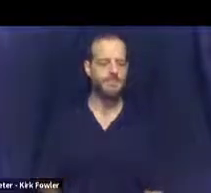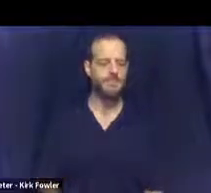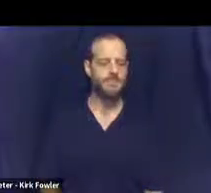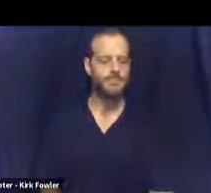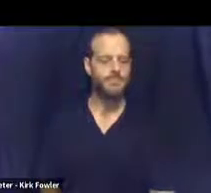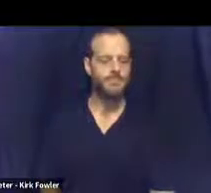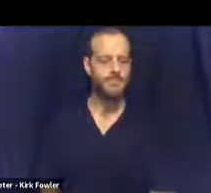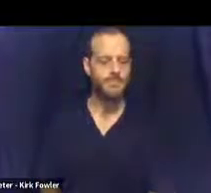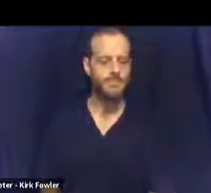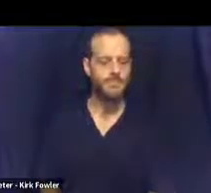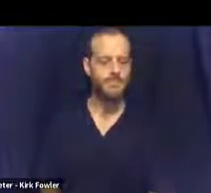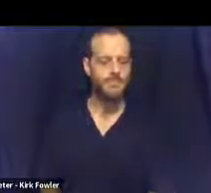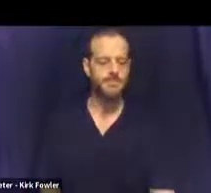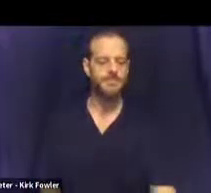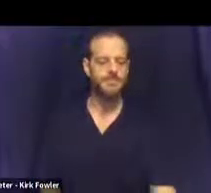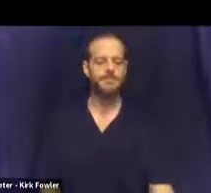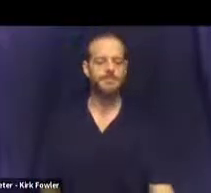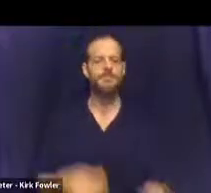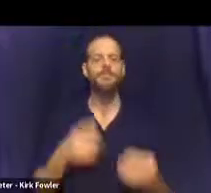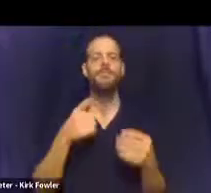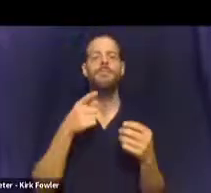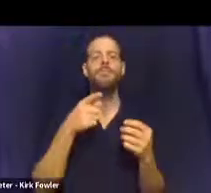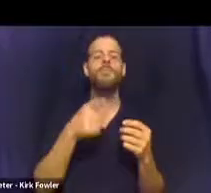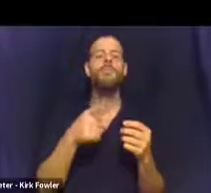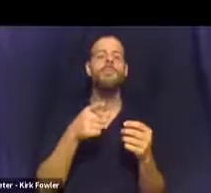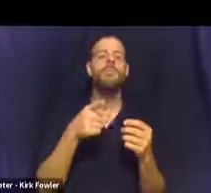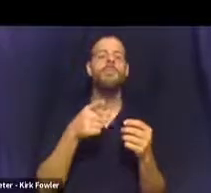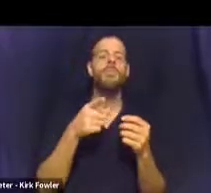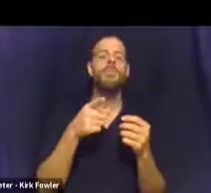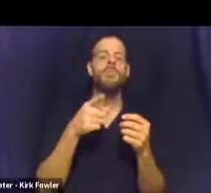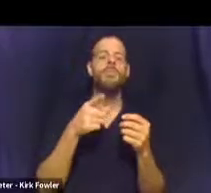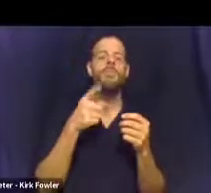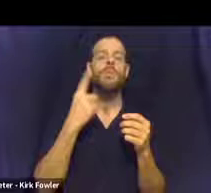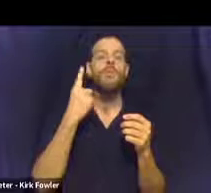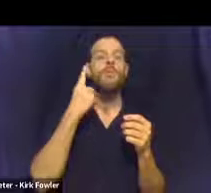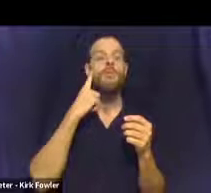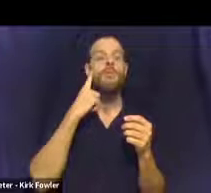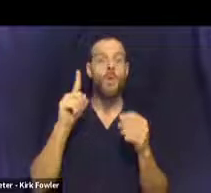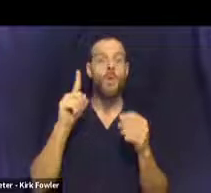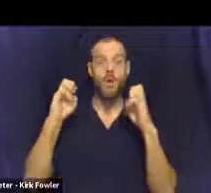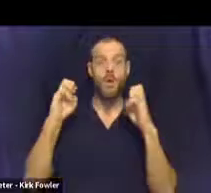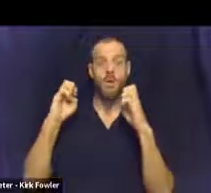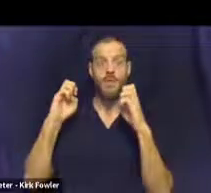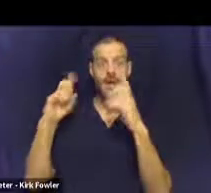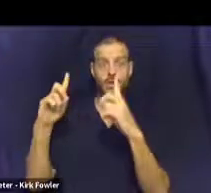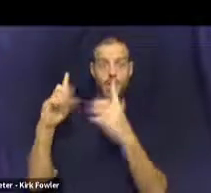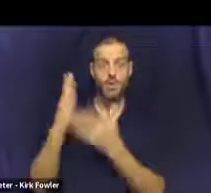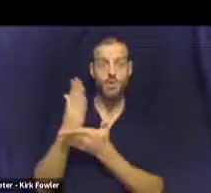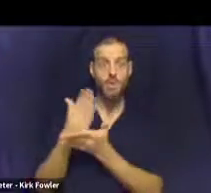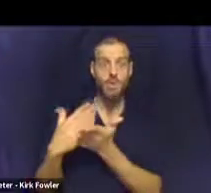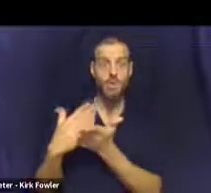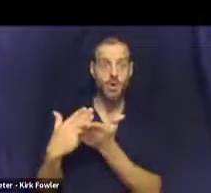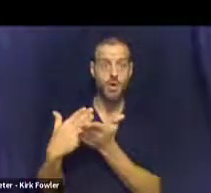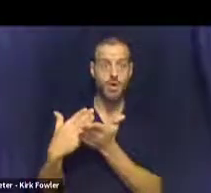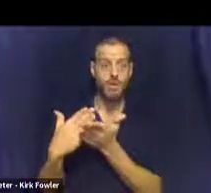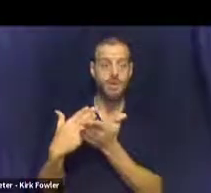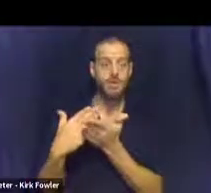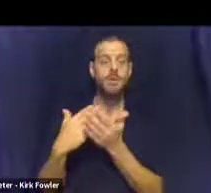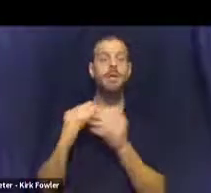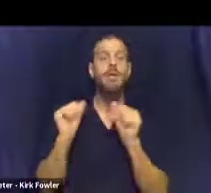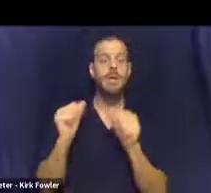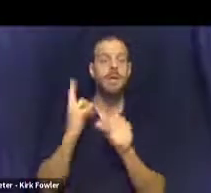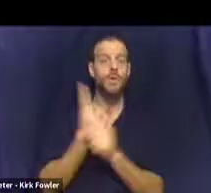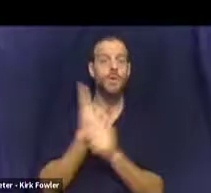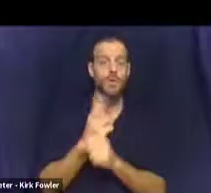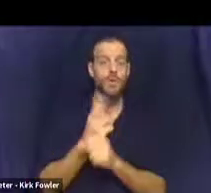And then when we talk about putting this into the educational component, we can use these things for